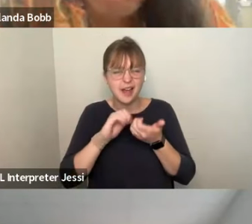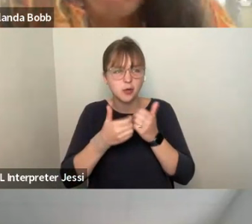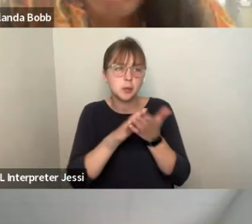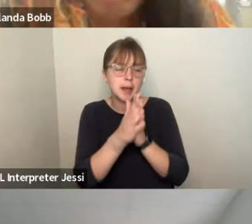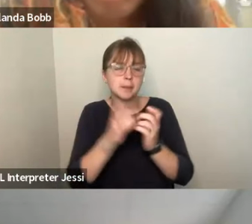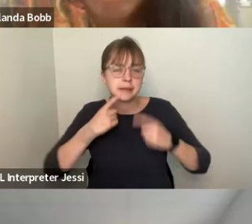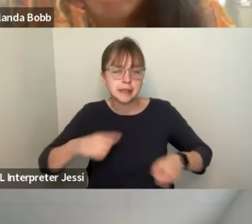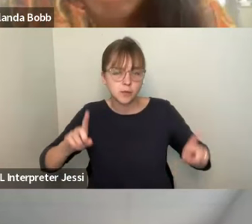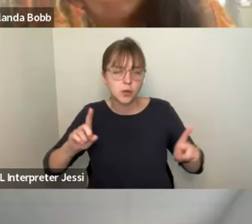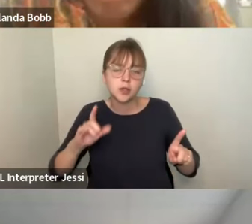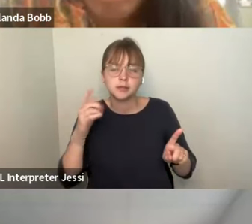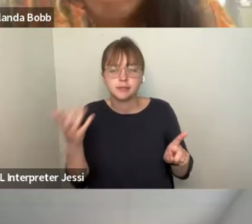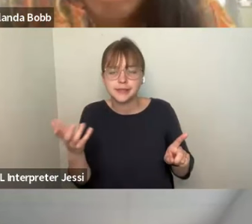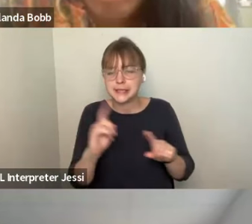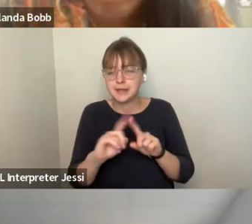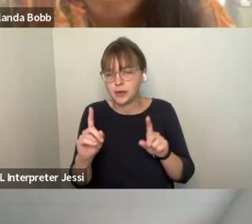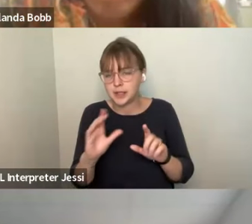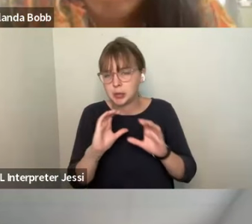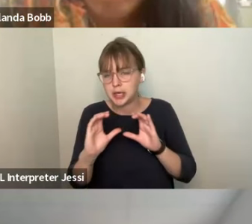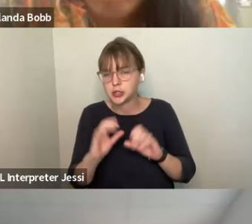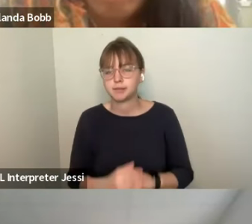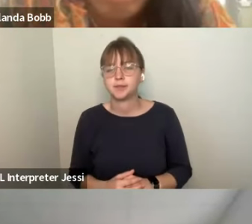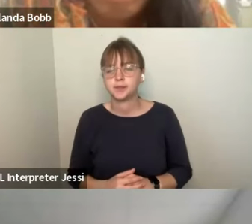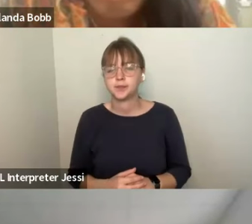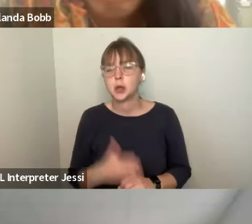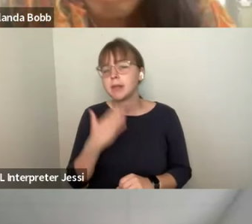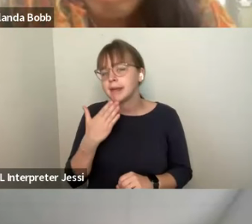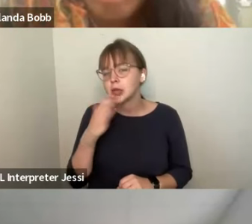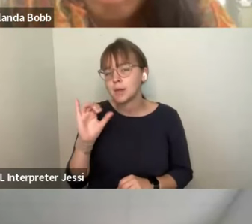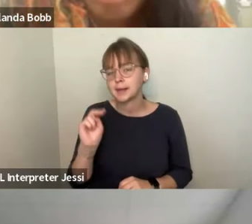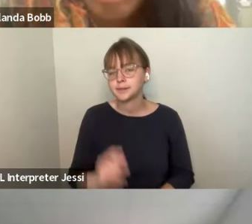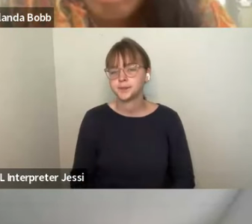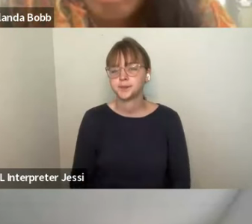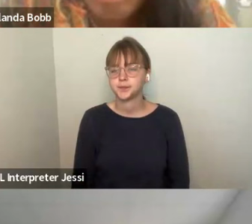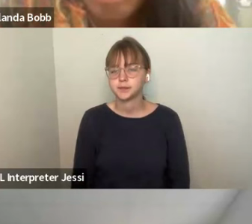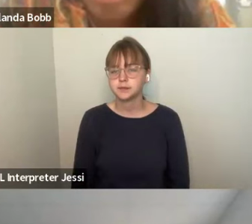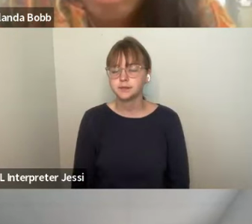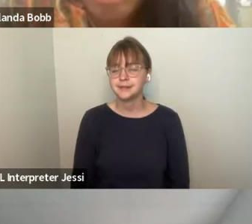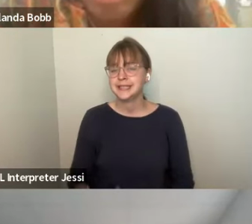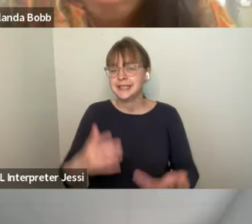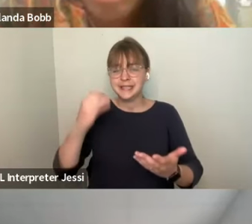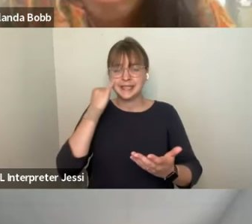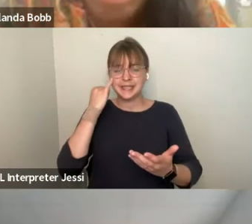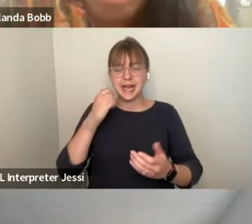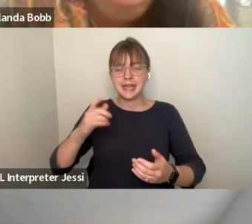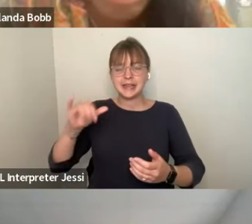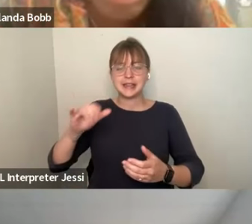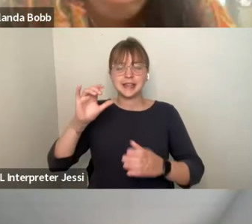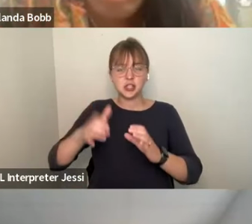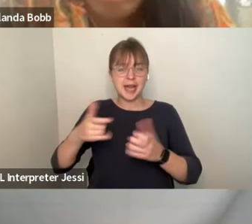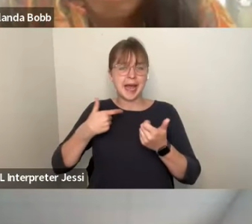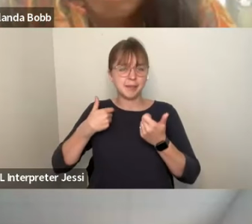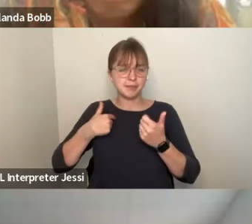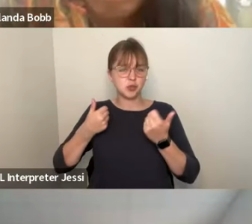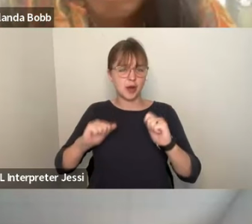So, and absolutely why we wanted your presentation. If I'm missing something in the chat, it keeps like scrolling, so I kind of like